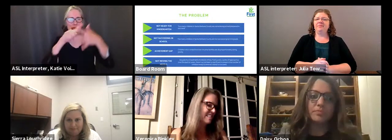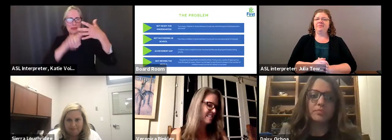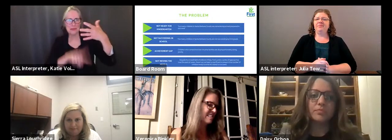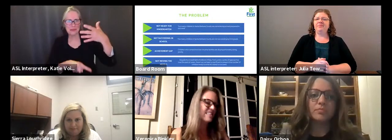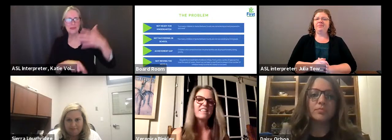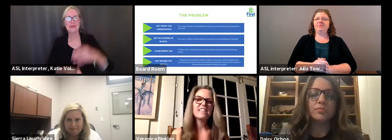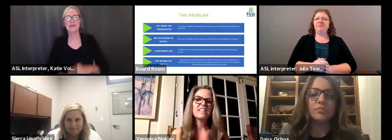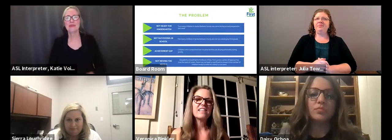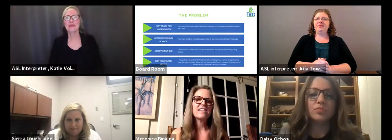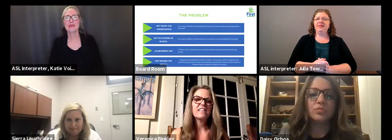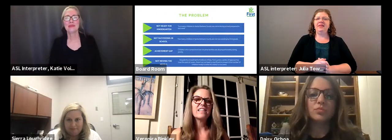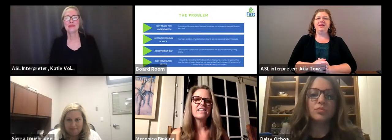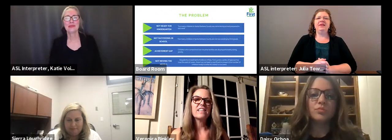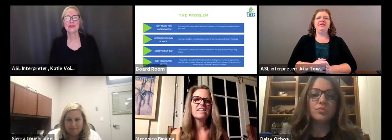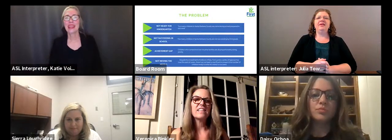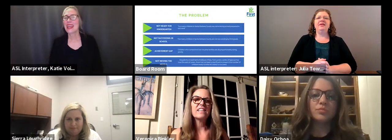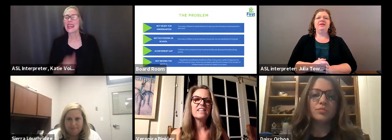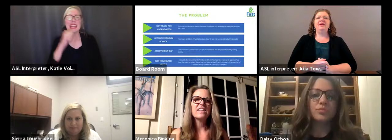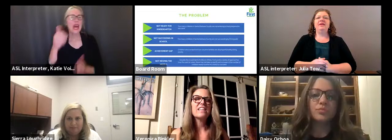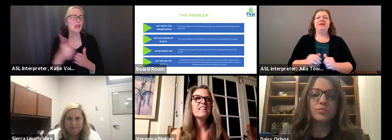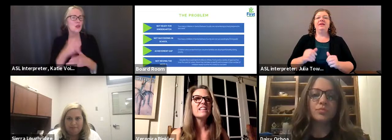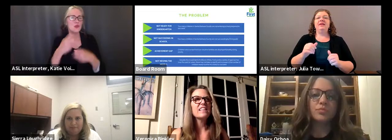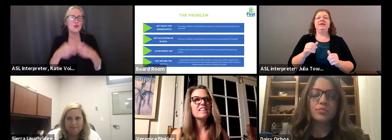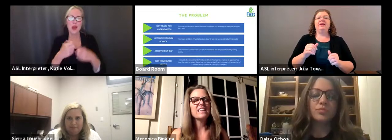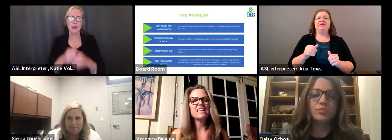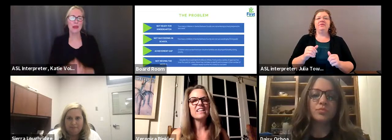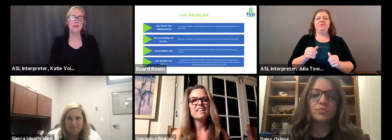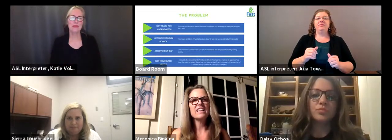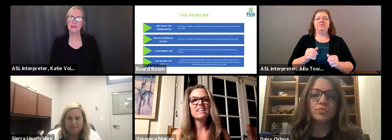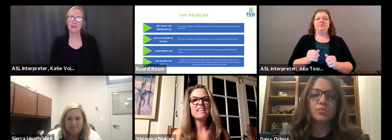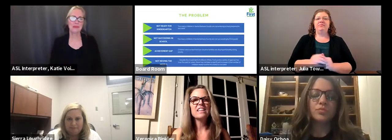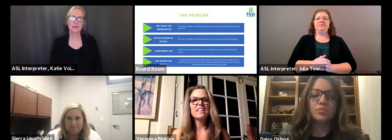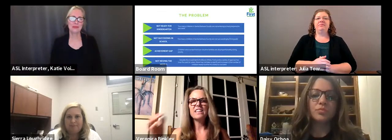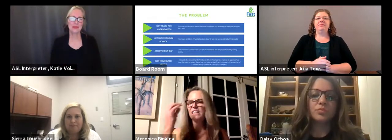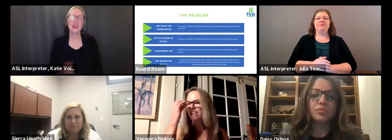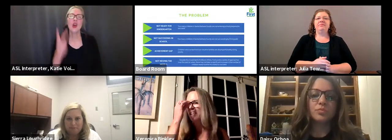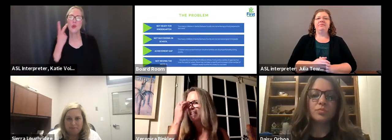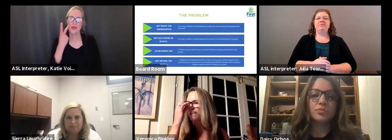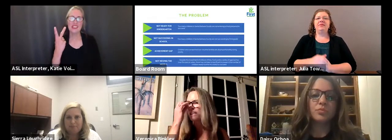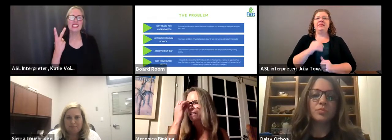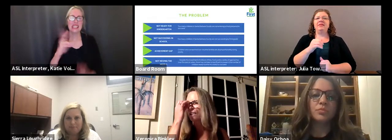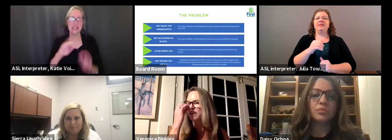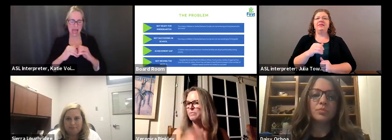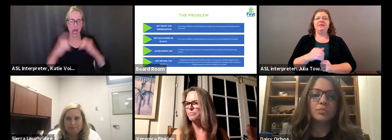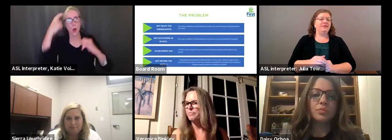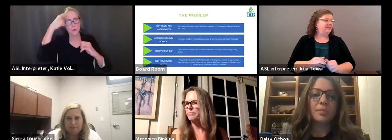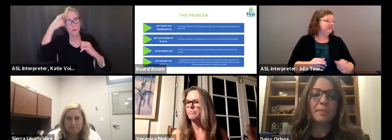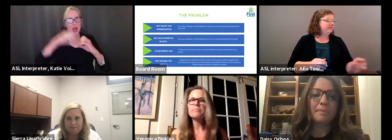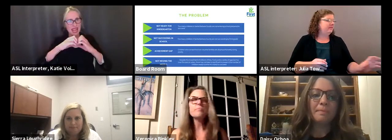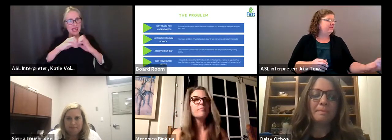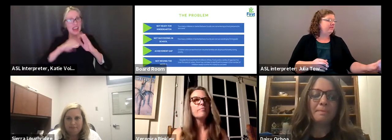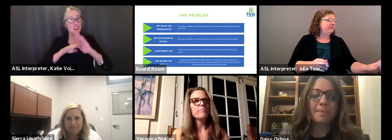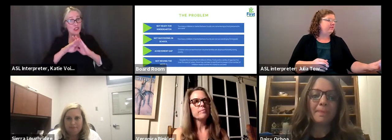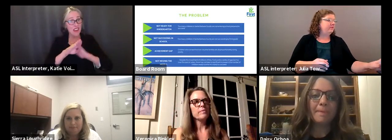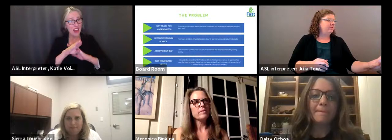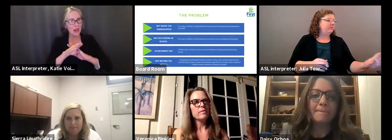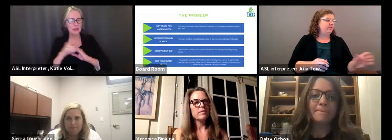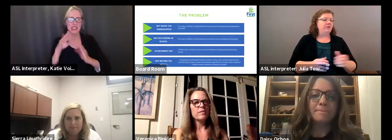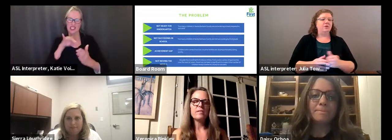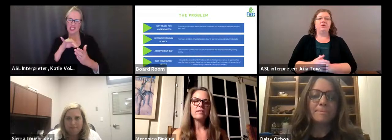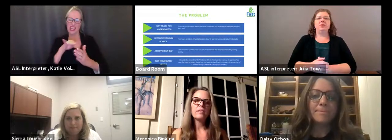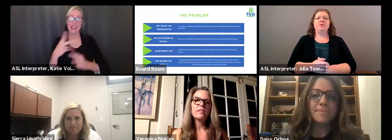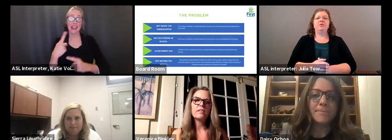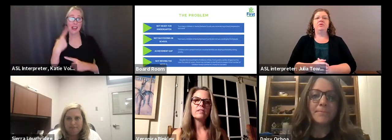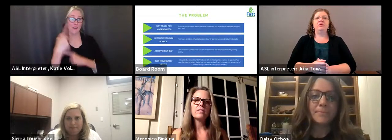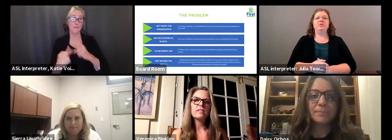Yes, this is not a new problem. We have 50 years of research around brain development that tells us that the opportunities that a